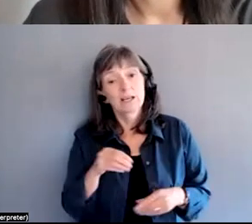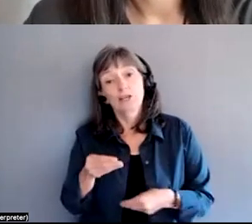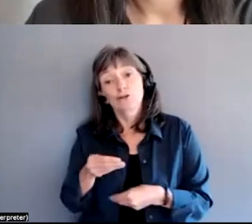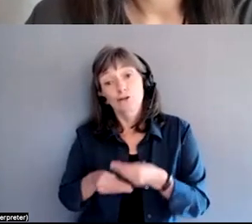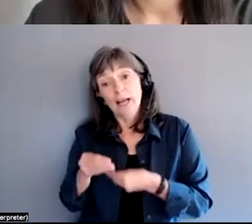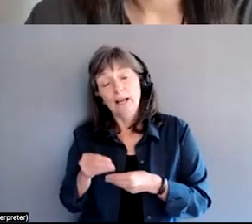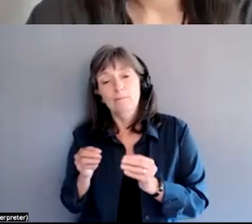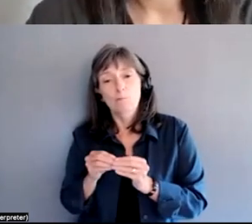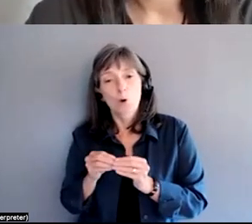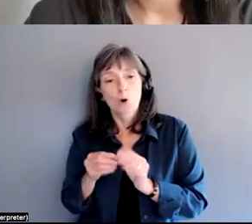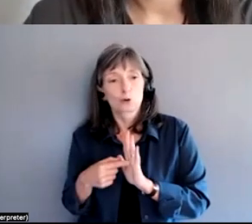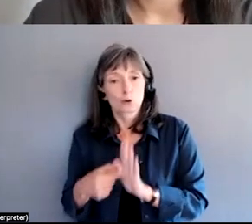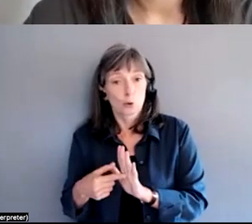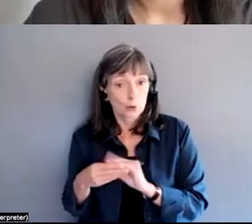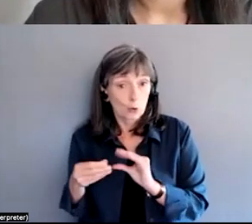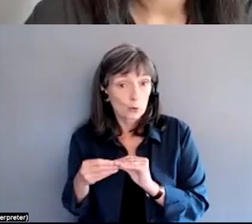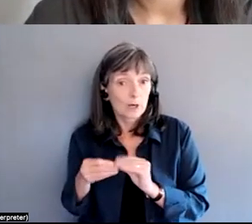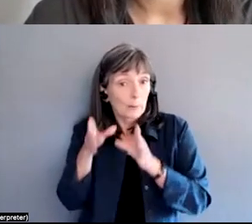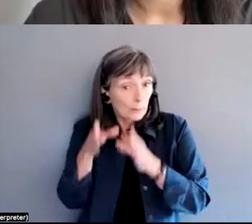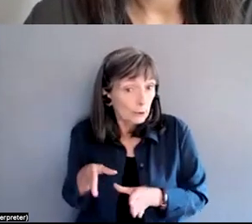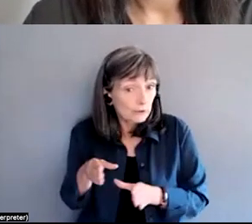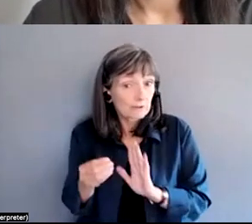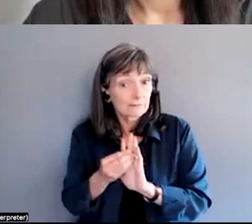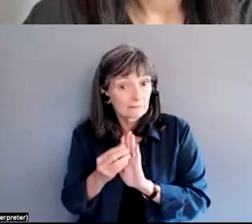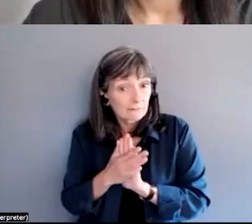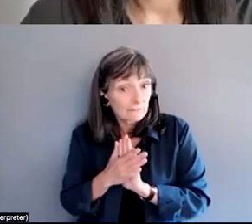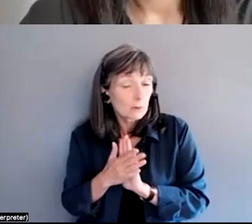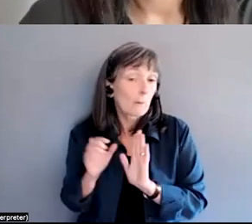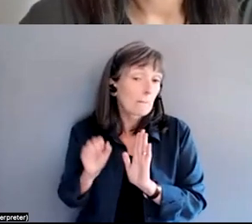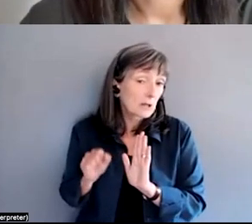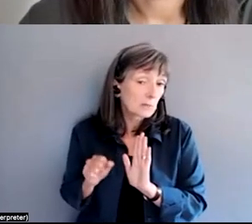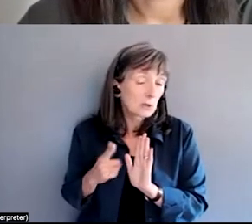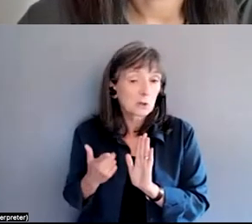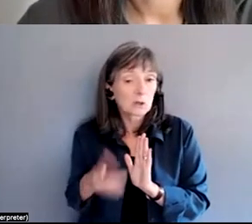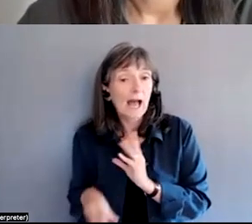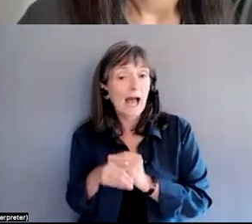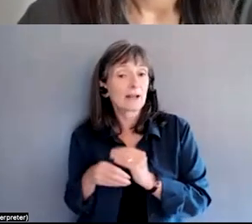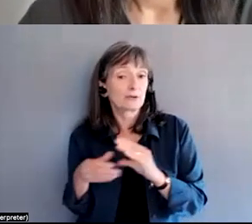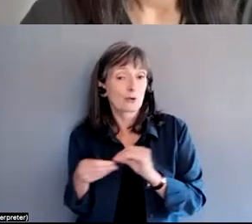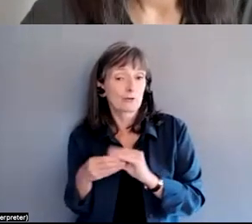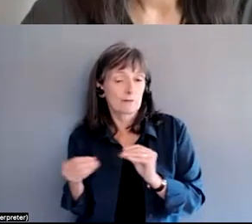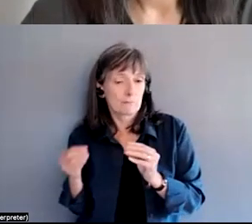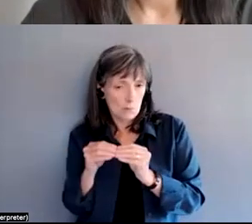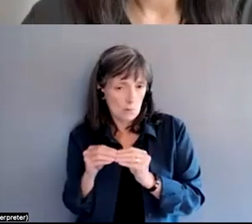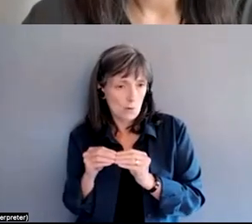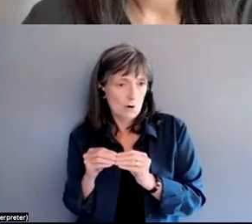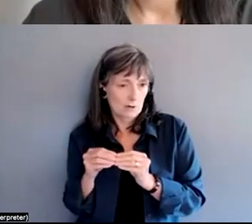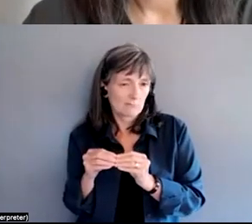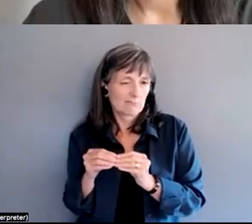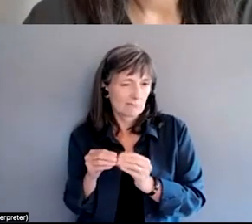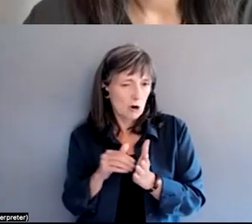bit more of the story, maybe show a person or a hint of somebody, or as if someone was there. That's often the